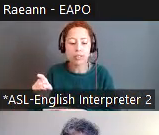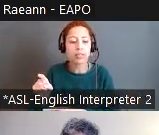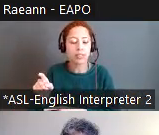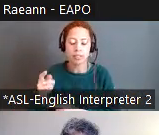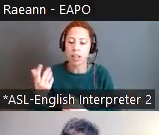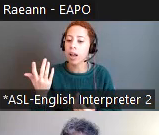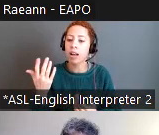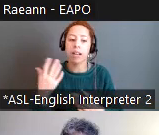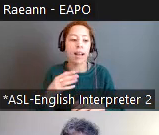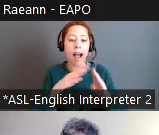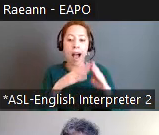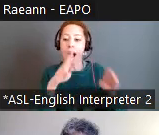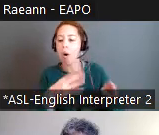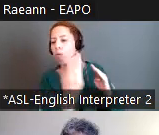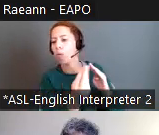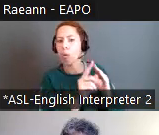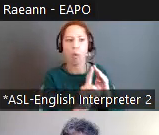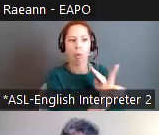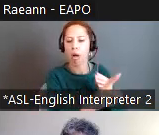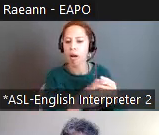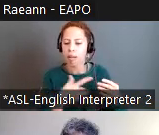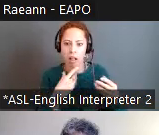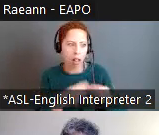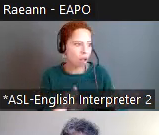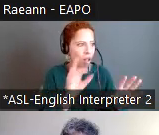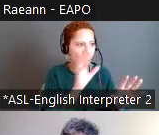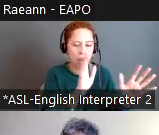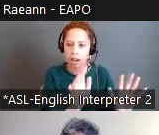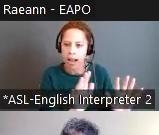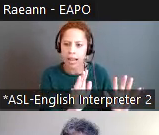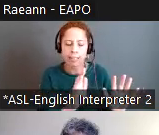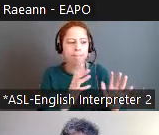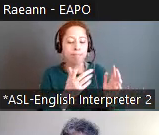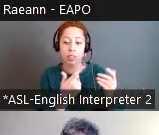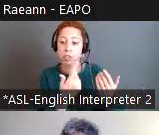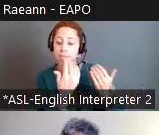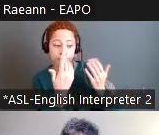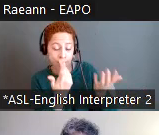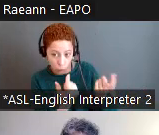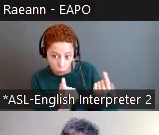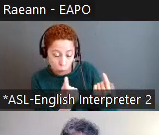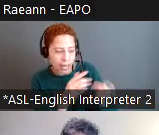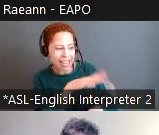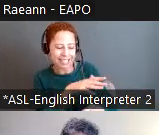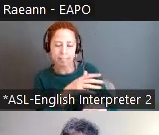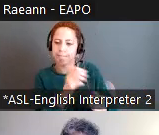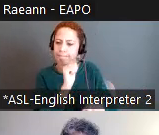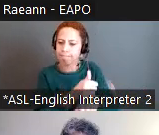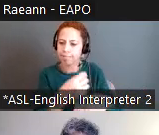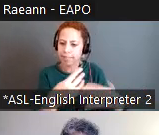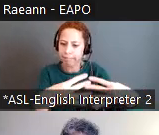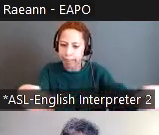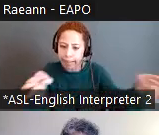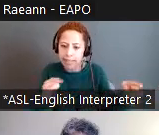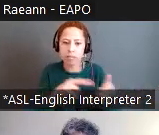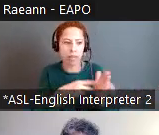getting lost, right? A least restrictive option may be ensuring there's a gate around the house so they can still go outside and enjoy the